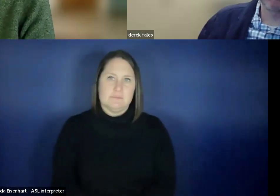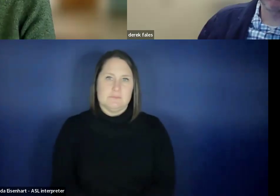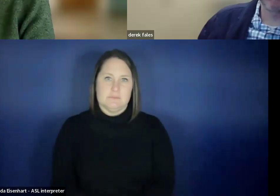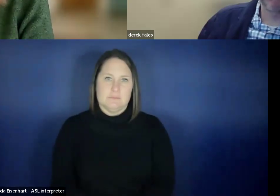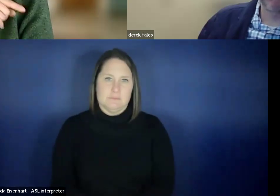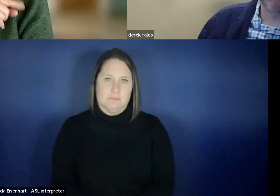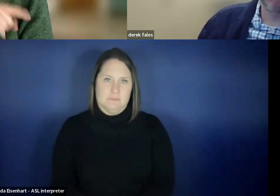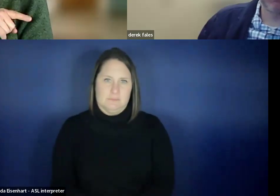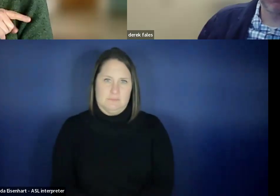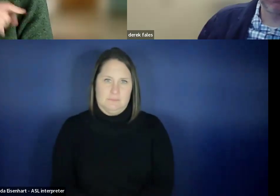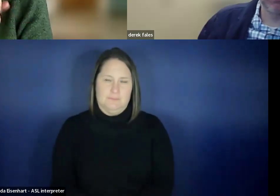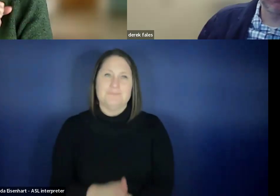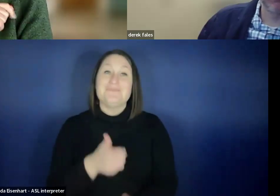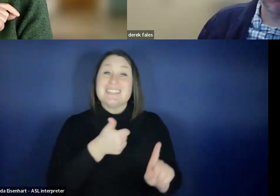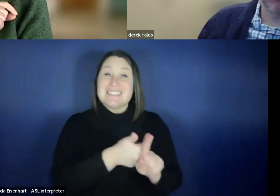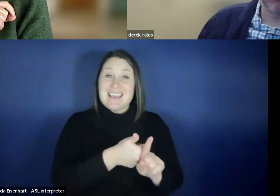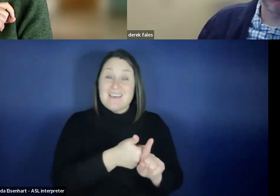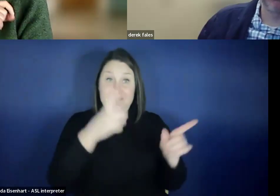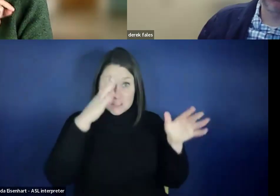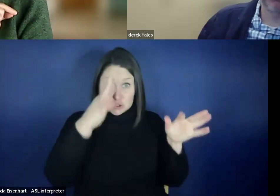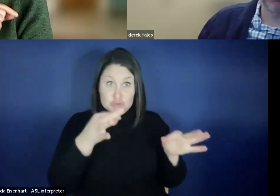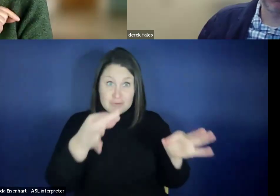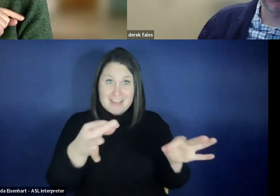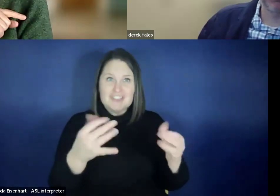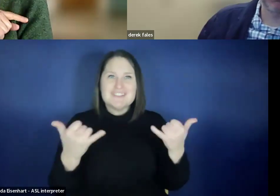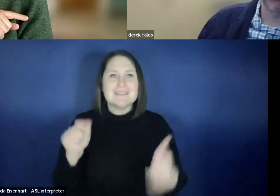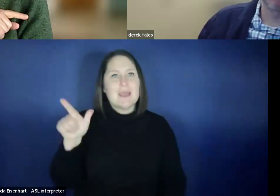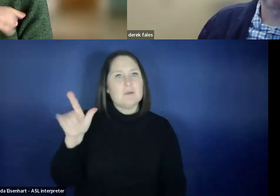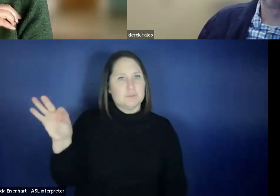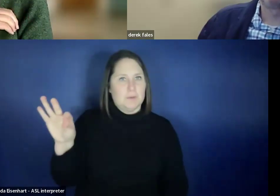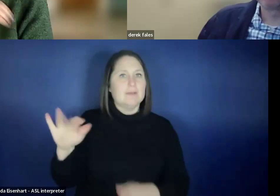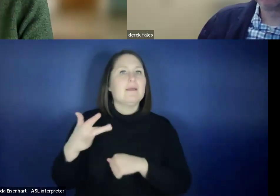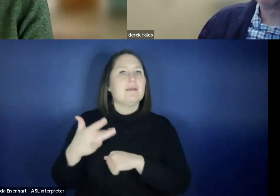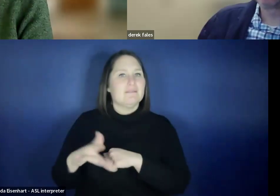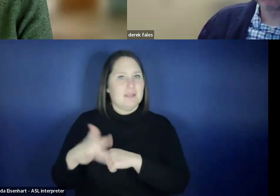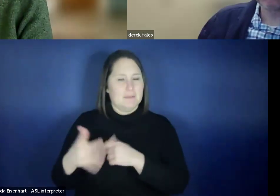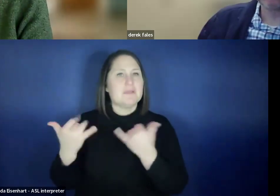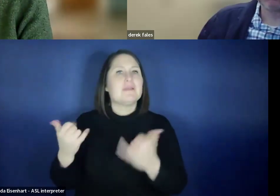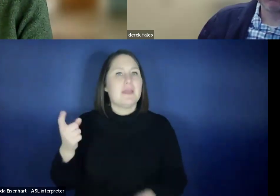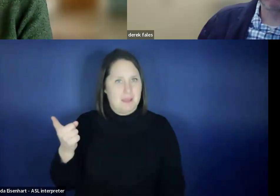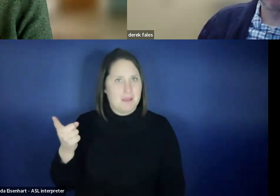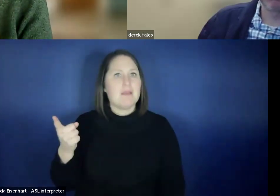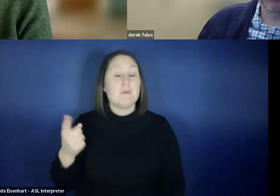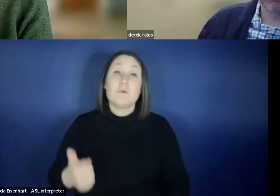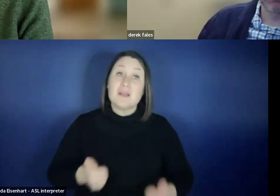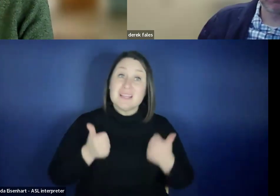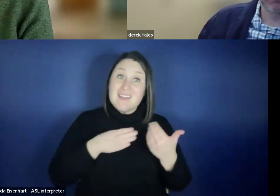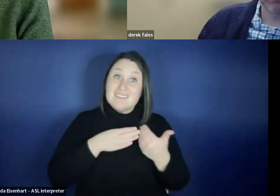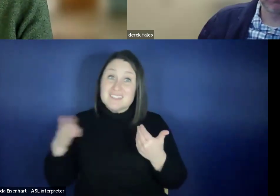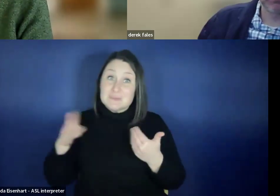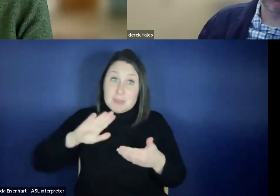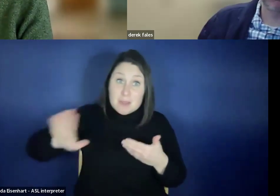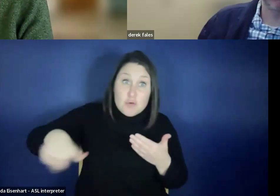I think the self-direction that's available now in section 29, they're asking if all of the services that are in lifespan, will those also be